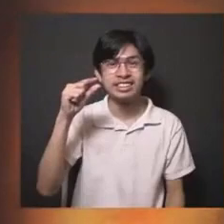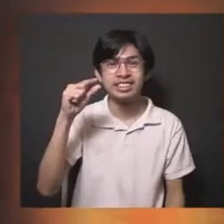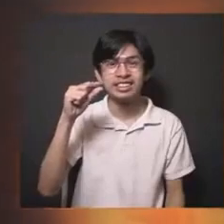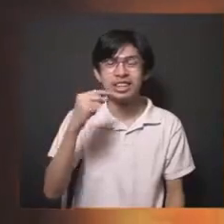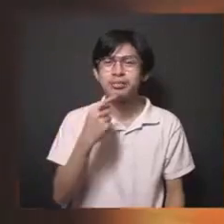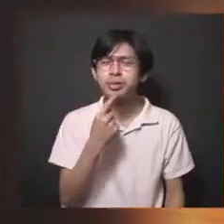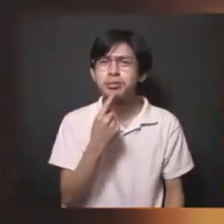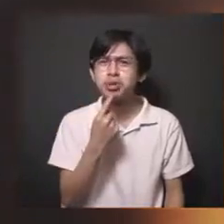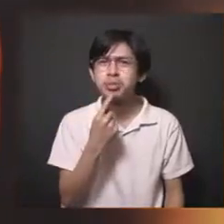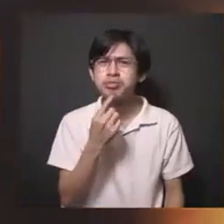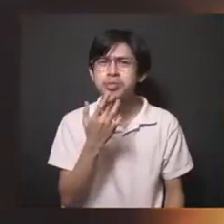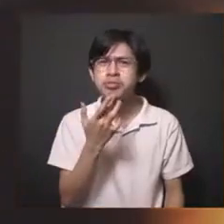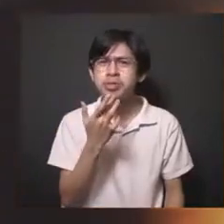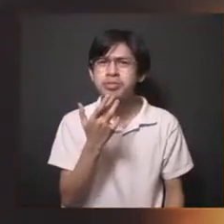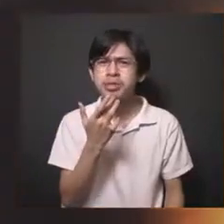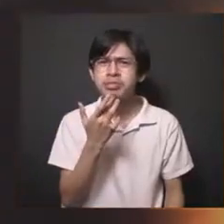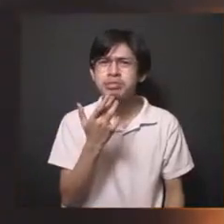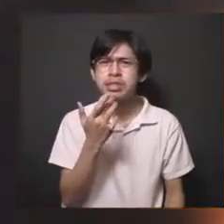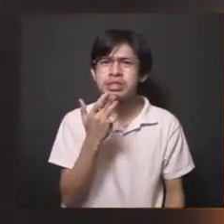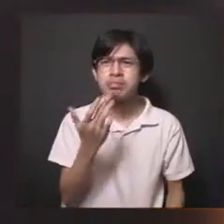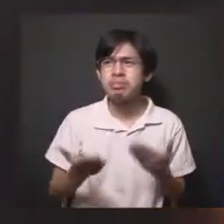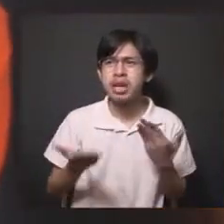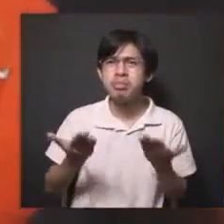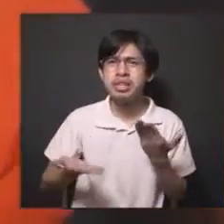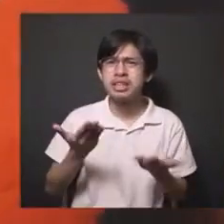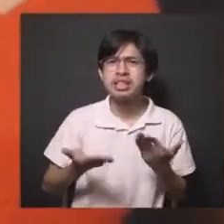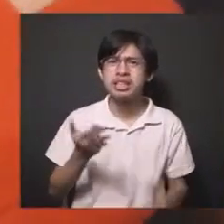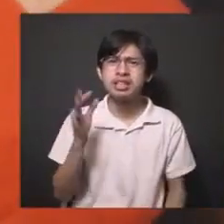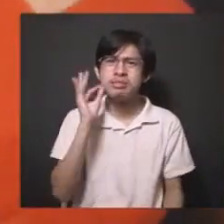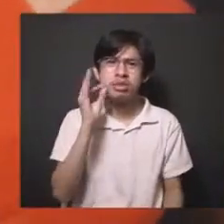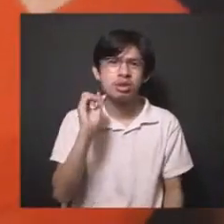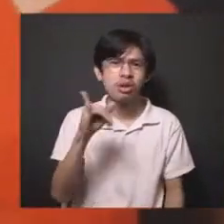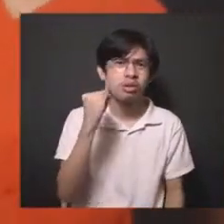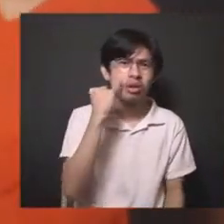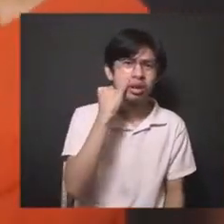Either that is juicy pear or booger. Everybody count. 1, 2, 3.